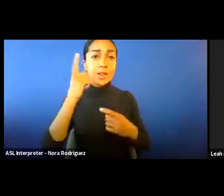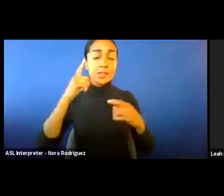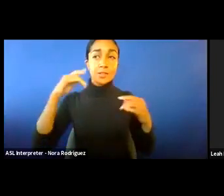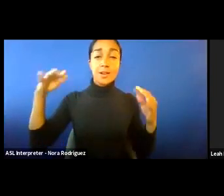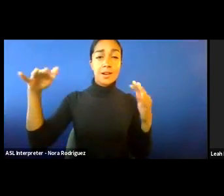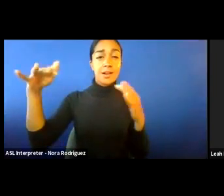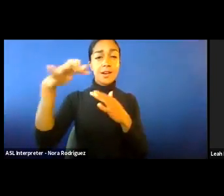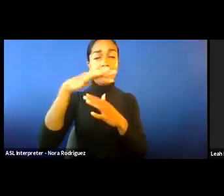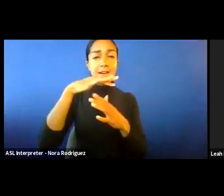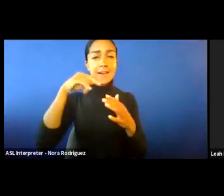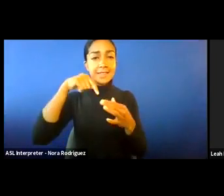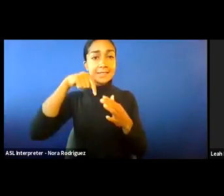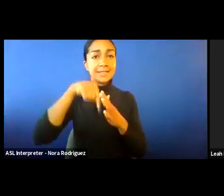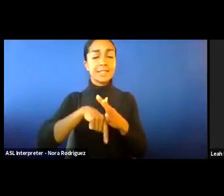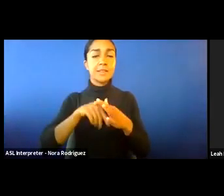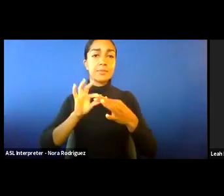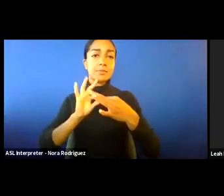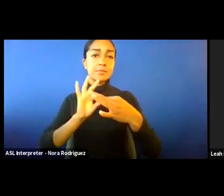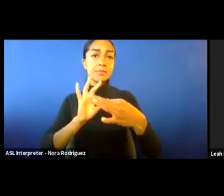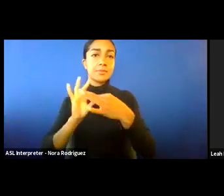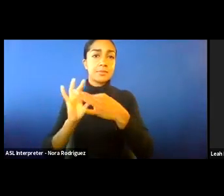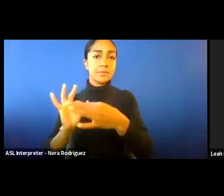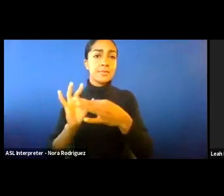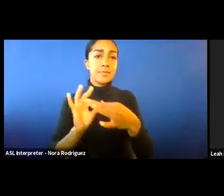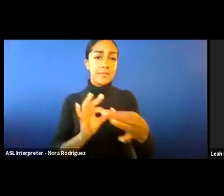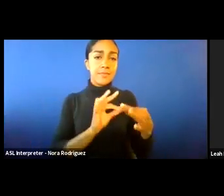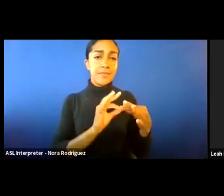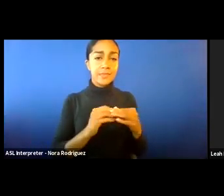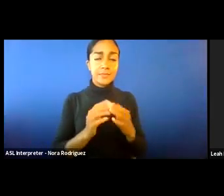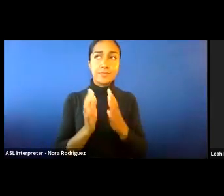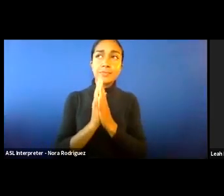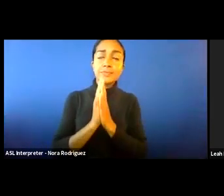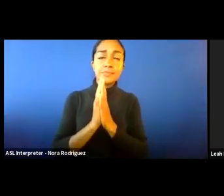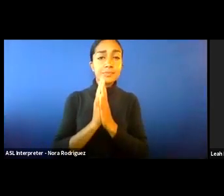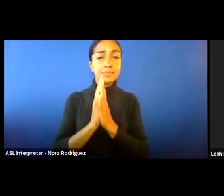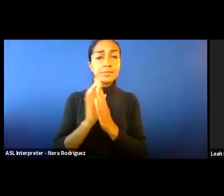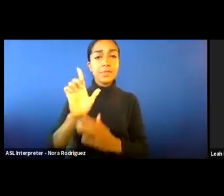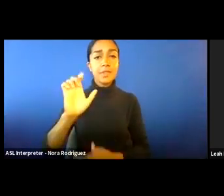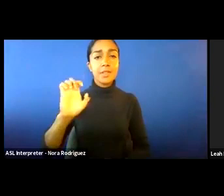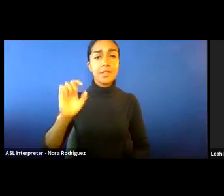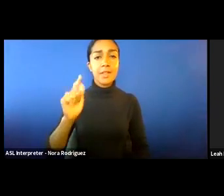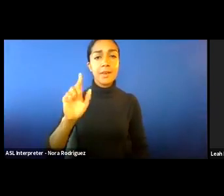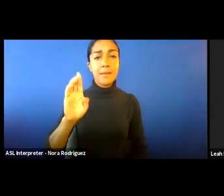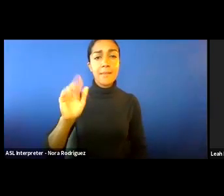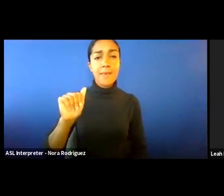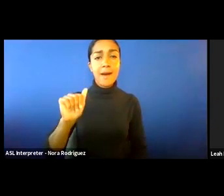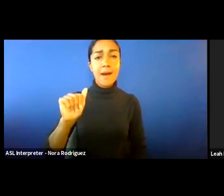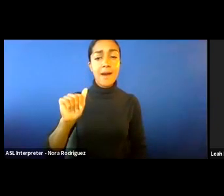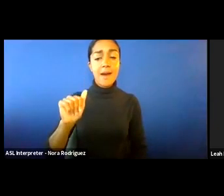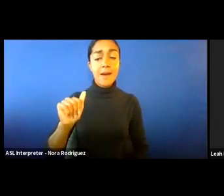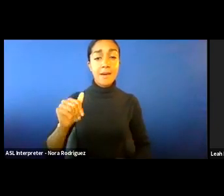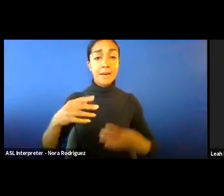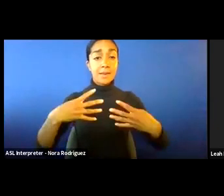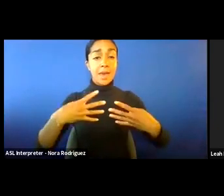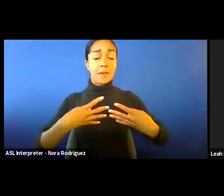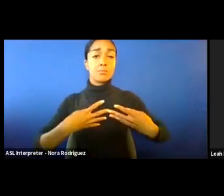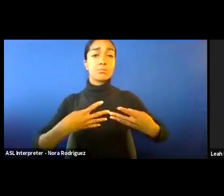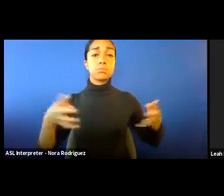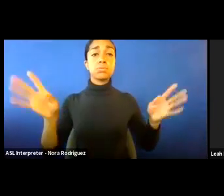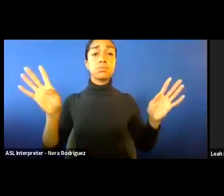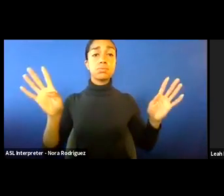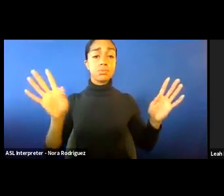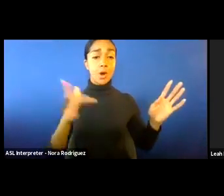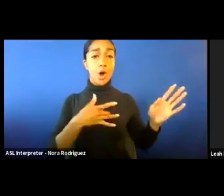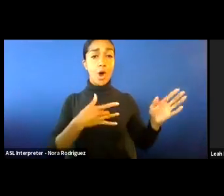of deep connection. We ask Legba to open the gate, to open our hearts,